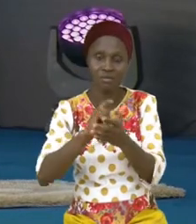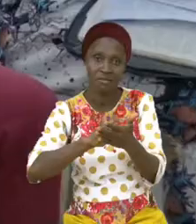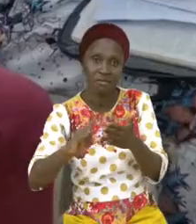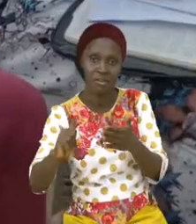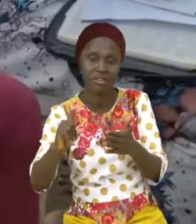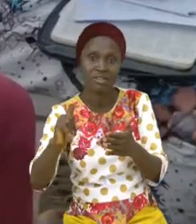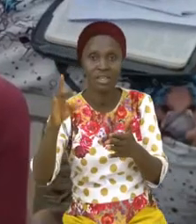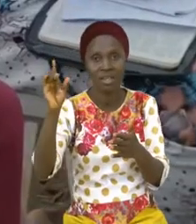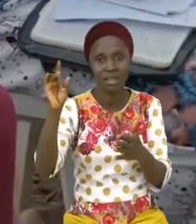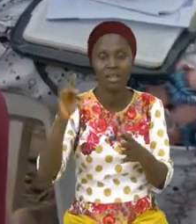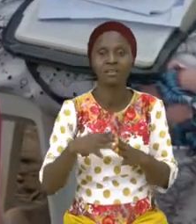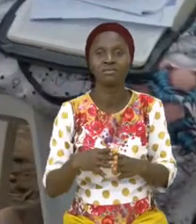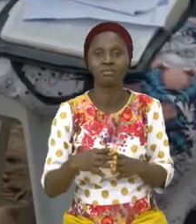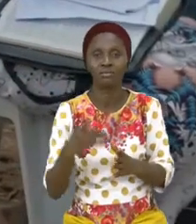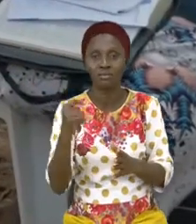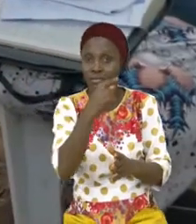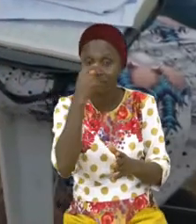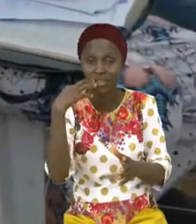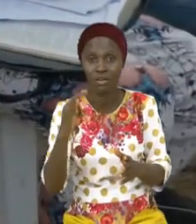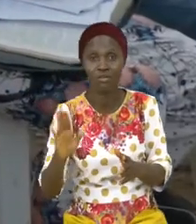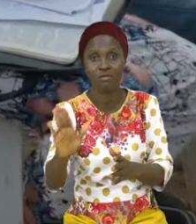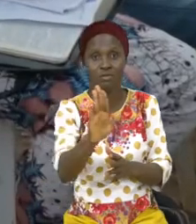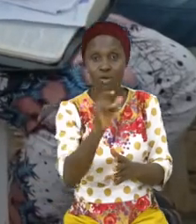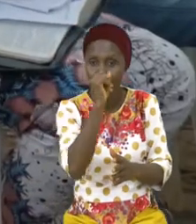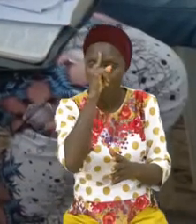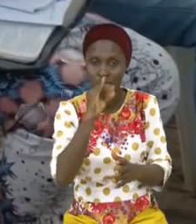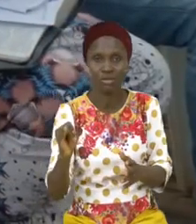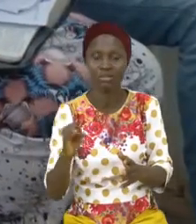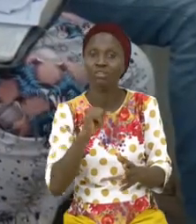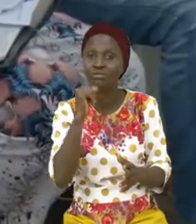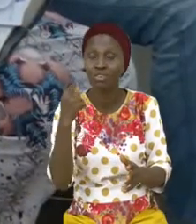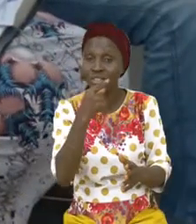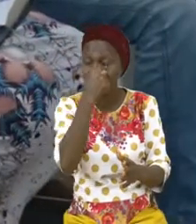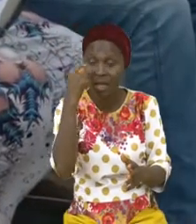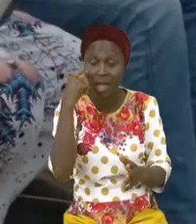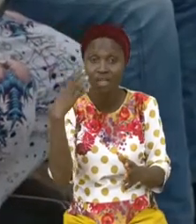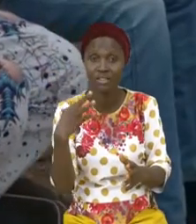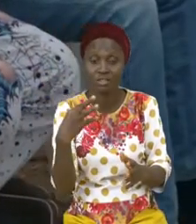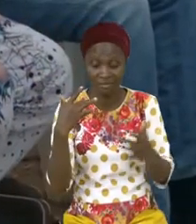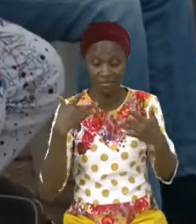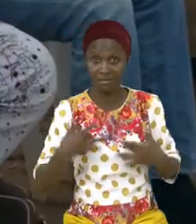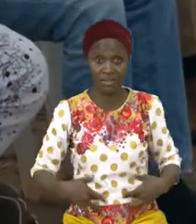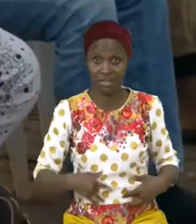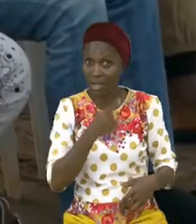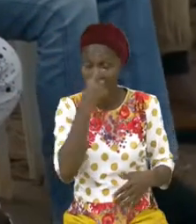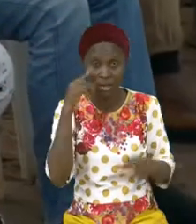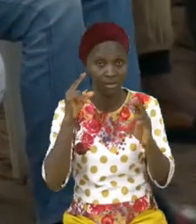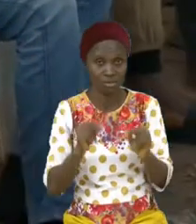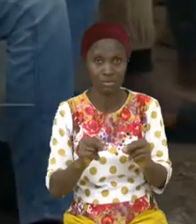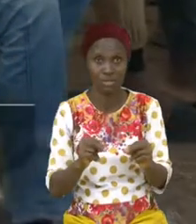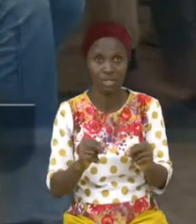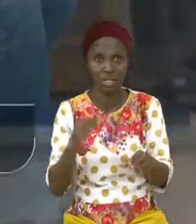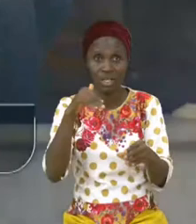the eyes of your understanding now the eyes physical in your